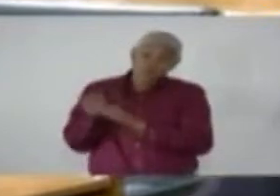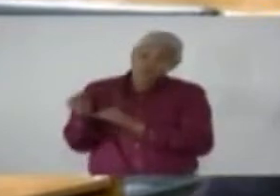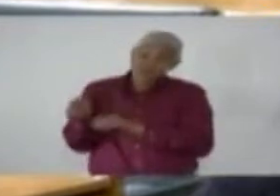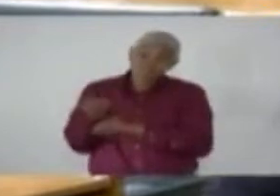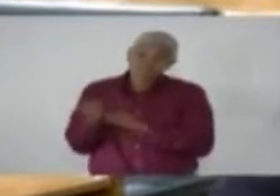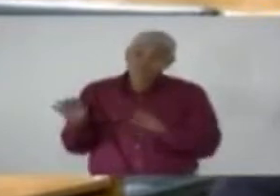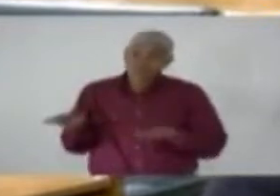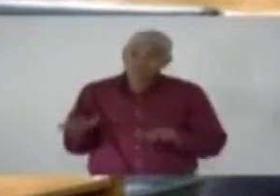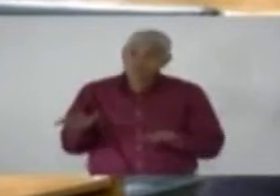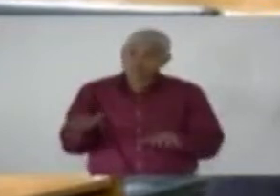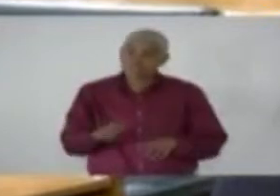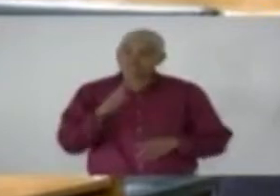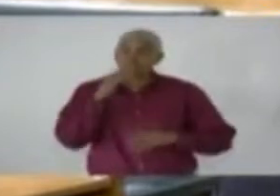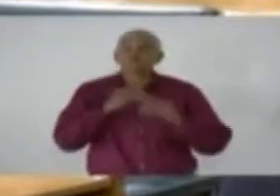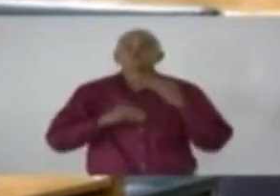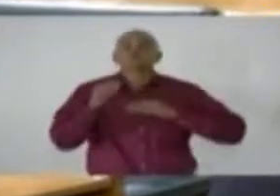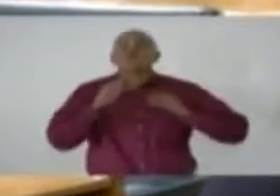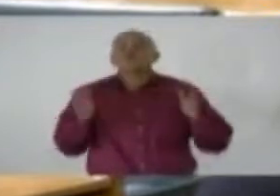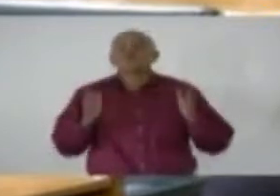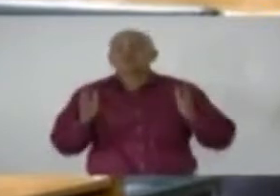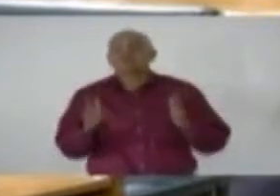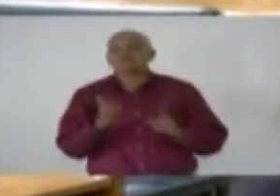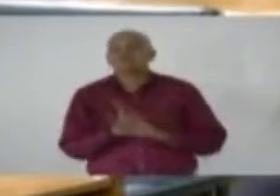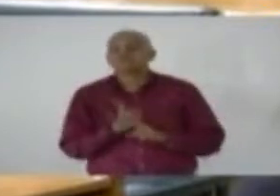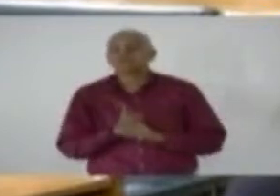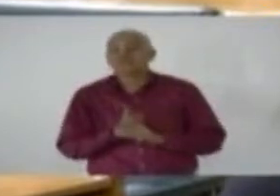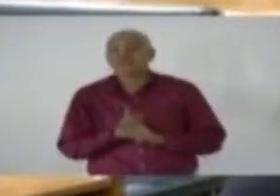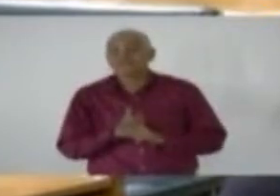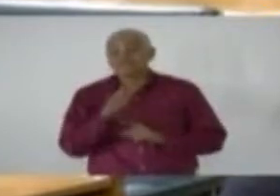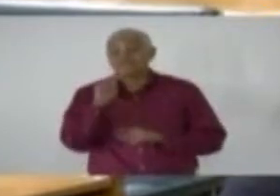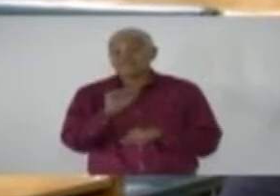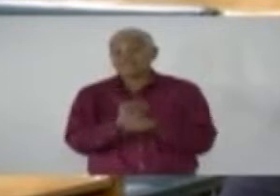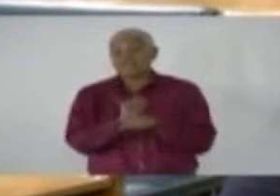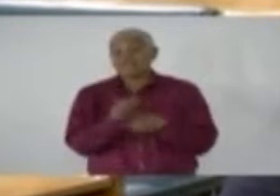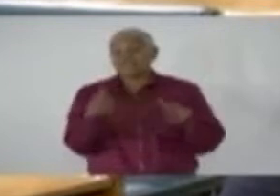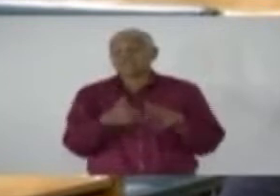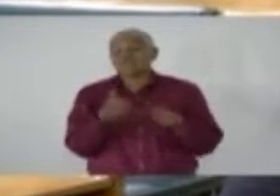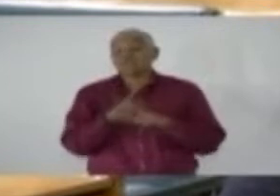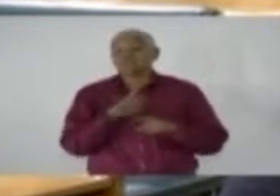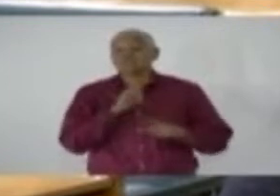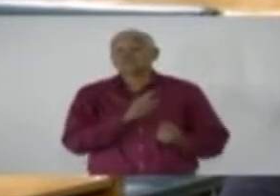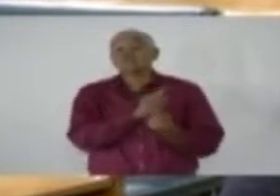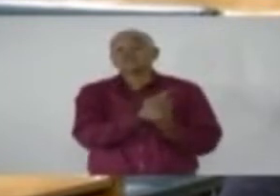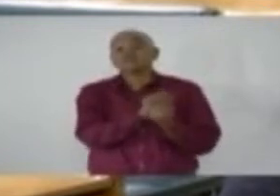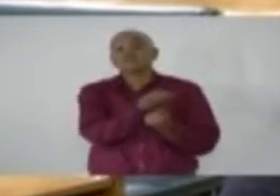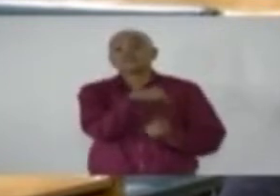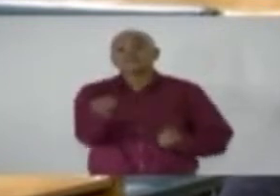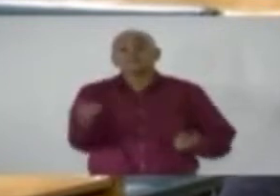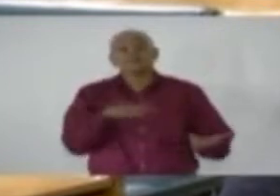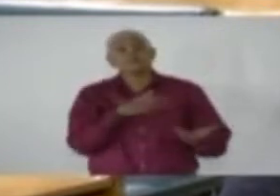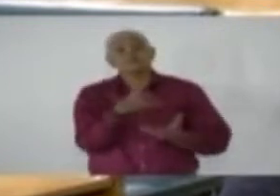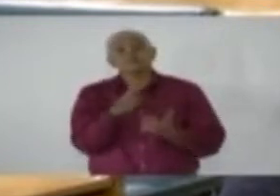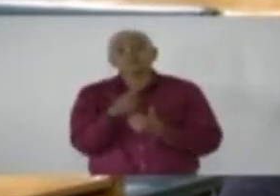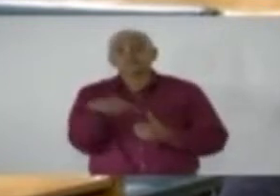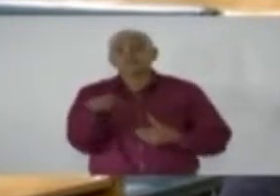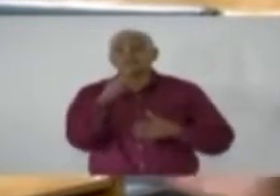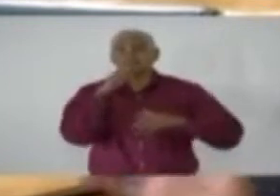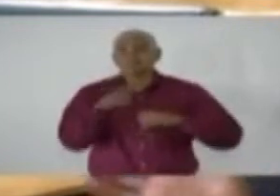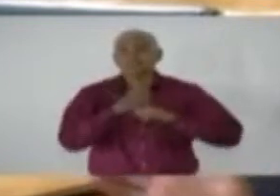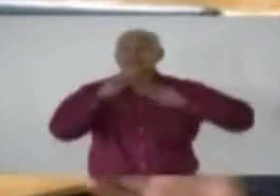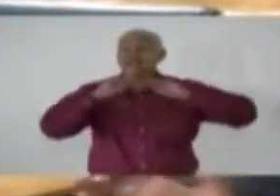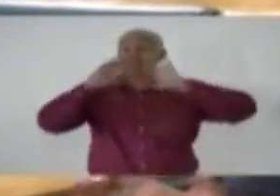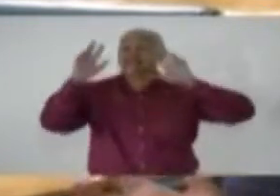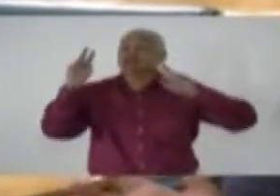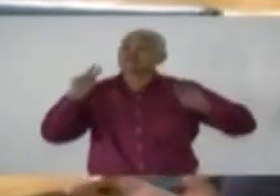So the Trade Facilitation Task Force, I just met with them this week, make it very